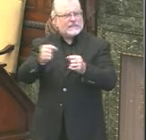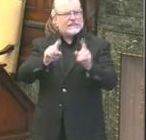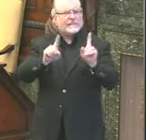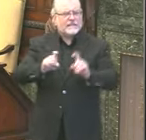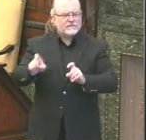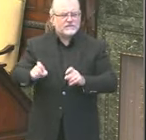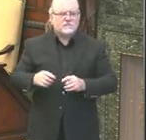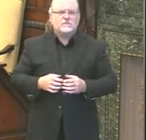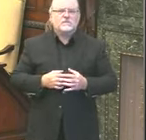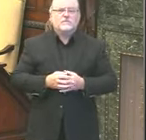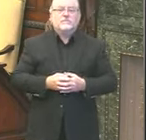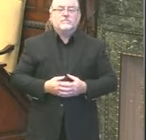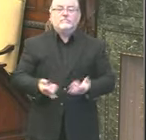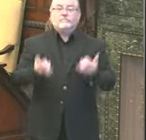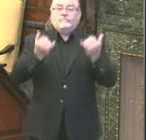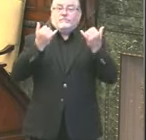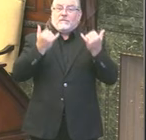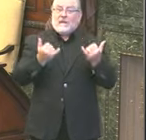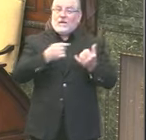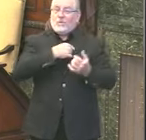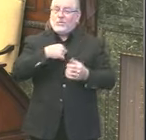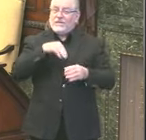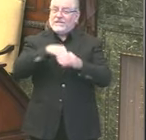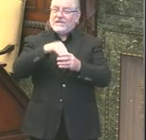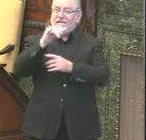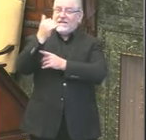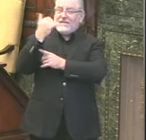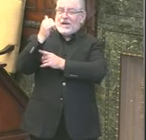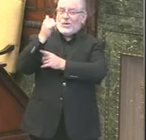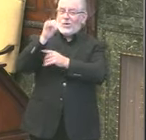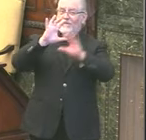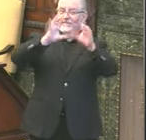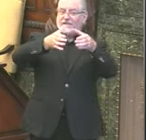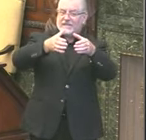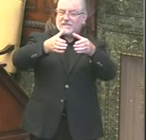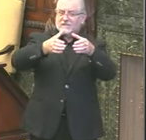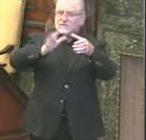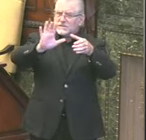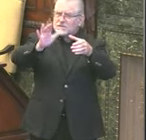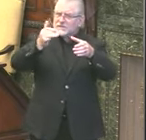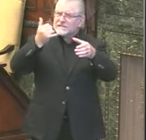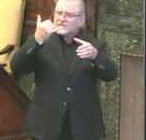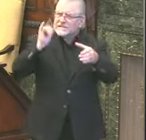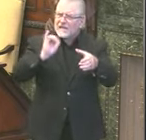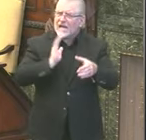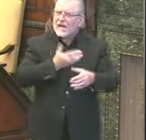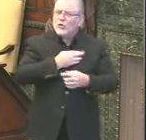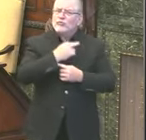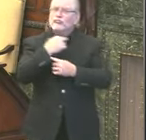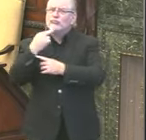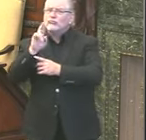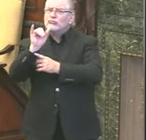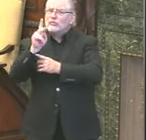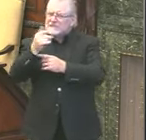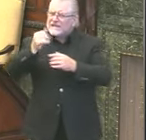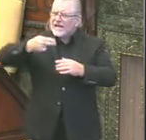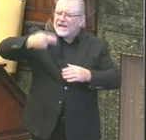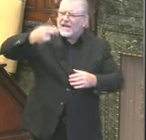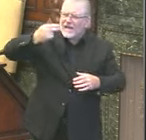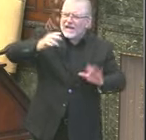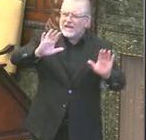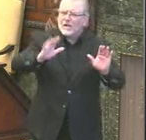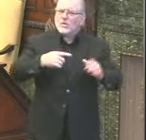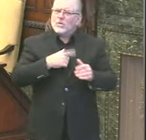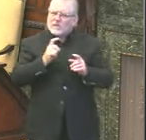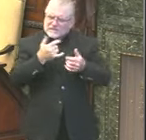want to remind people, this is an increased risk as people restart these activities. And we have some very clear rules for how we want people